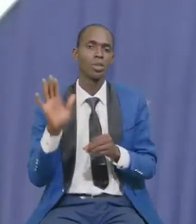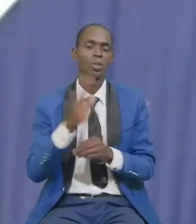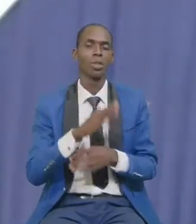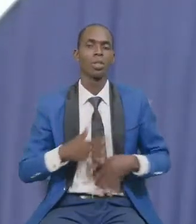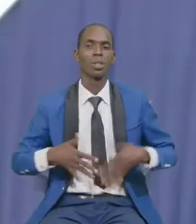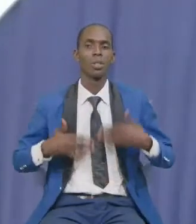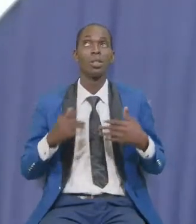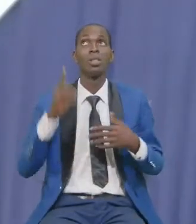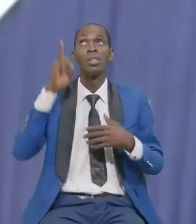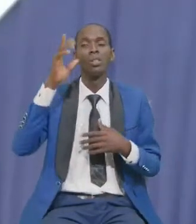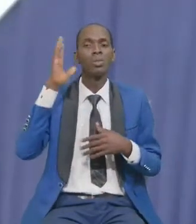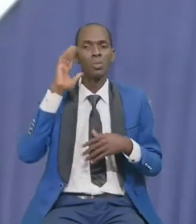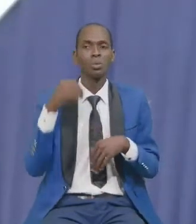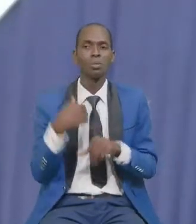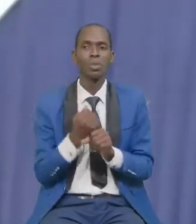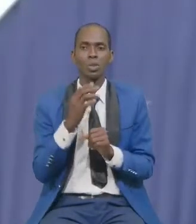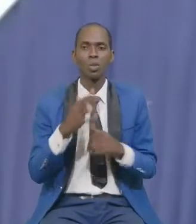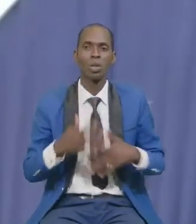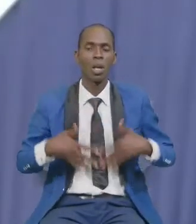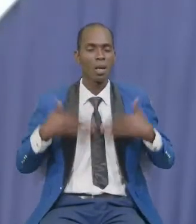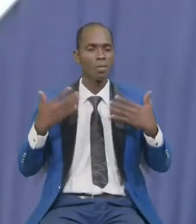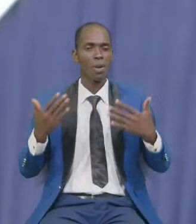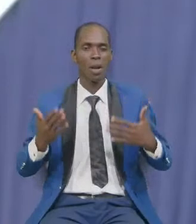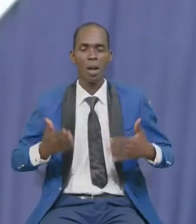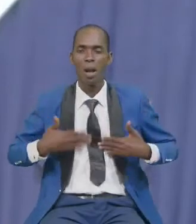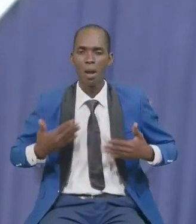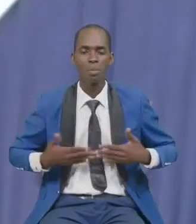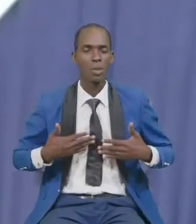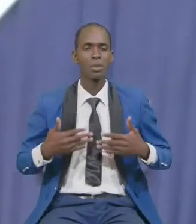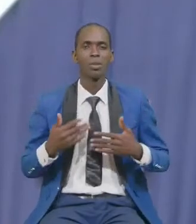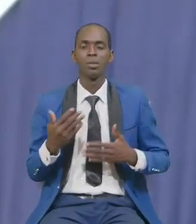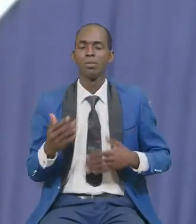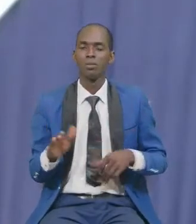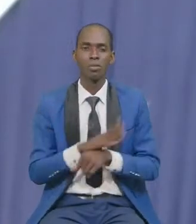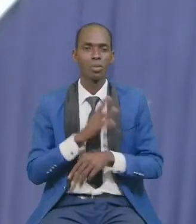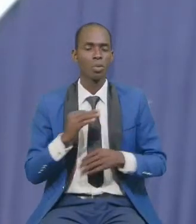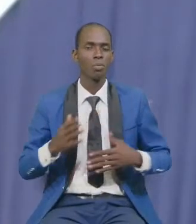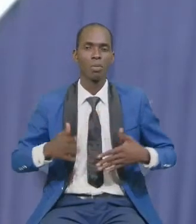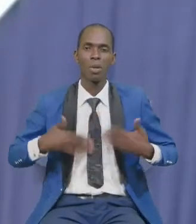He'll make your life happy, joyful,